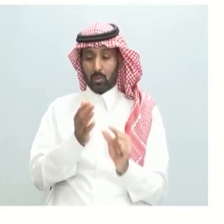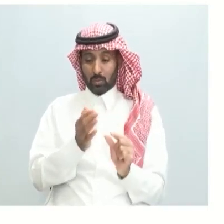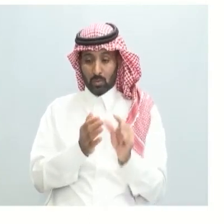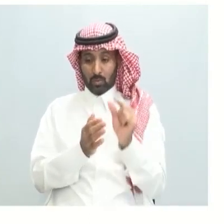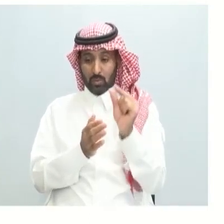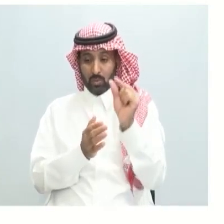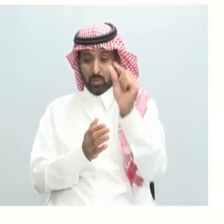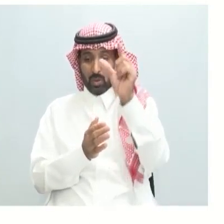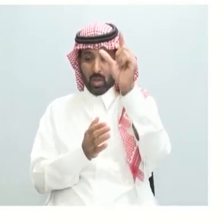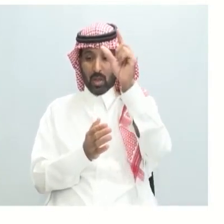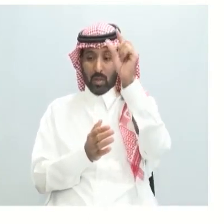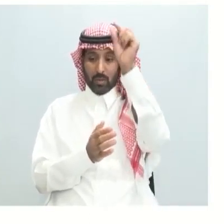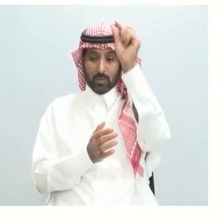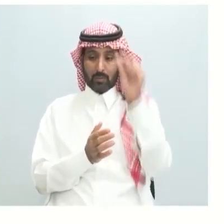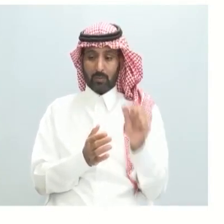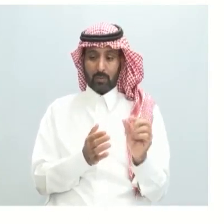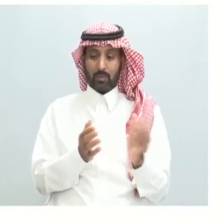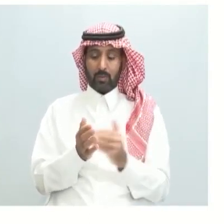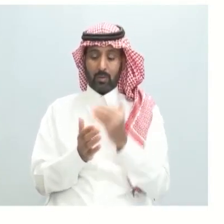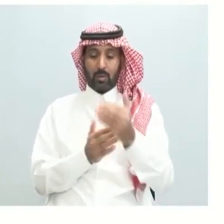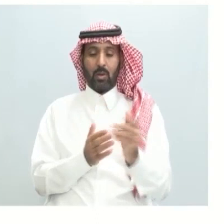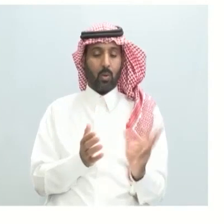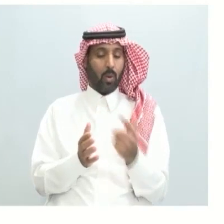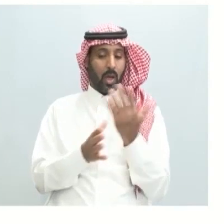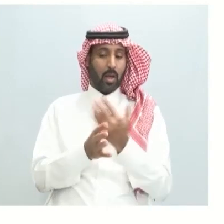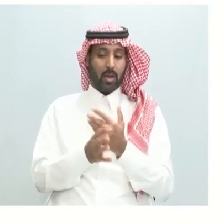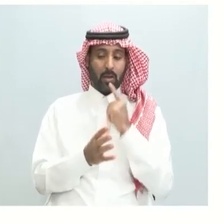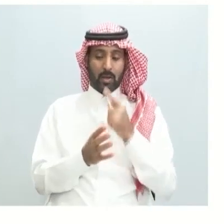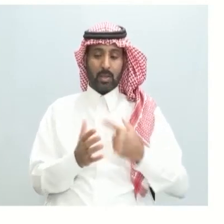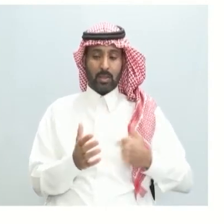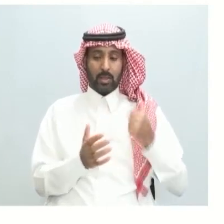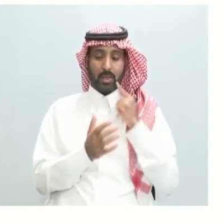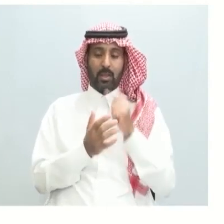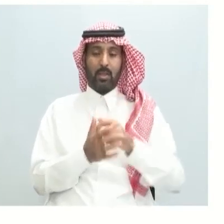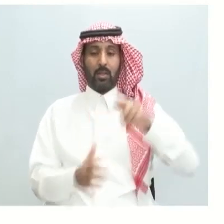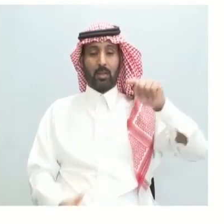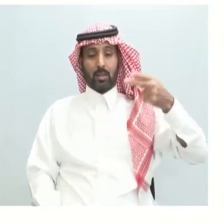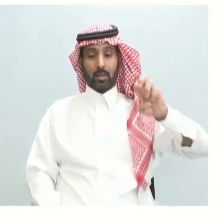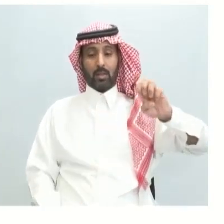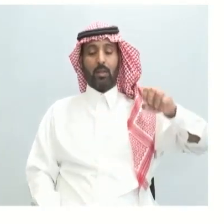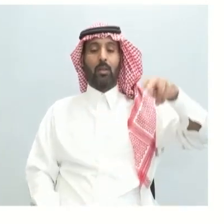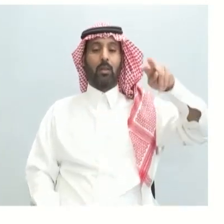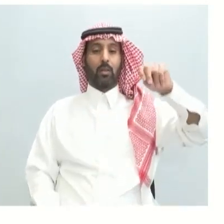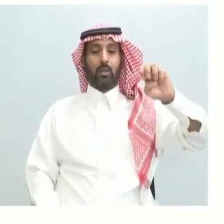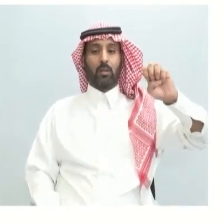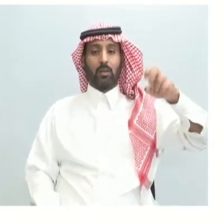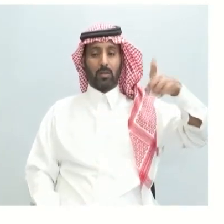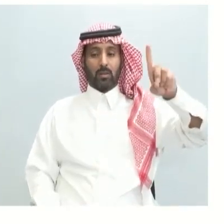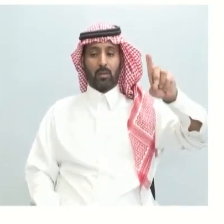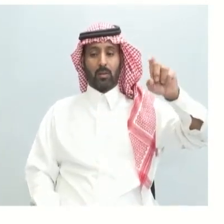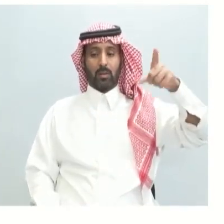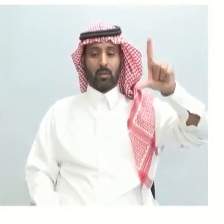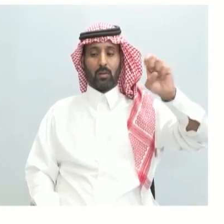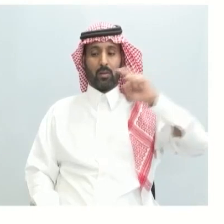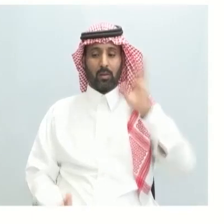and it tapers to the top. So this is why it's called the needle. So again,